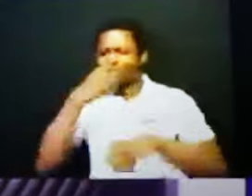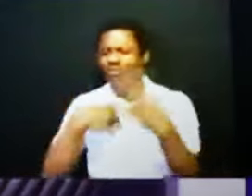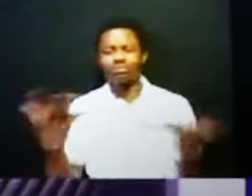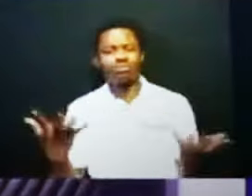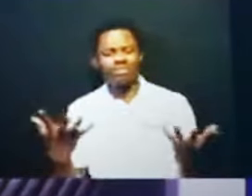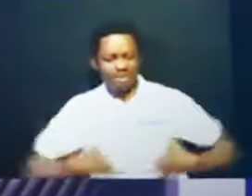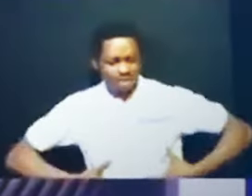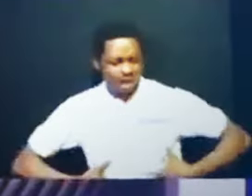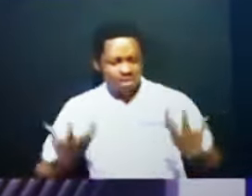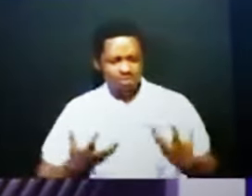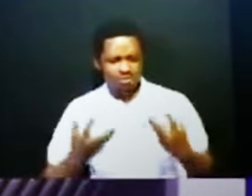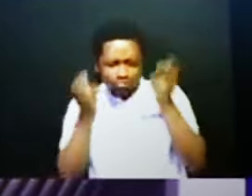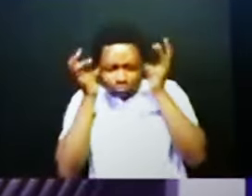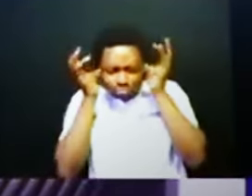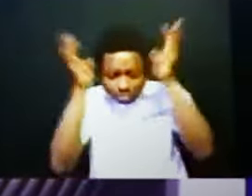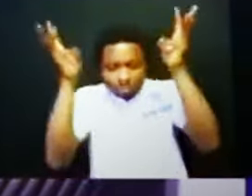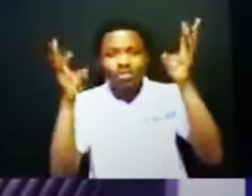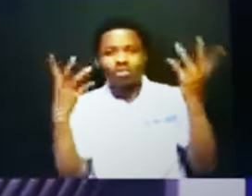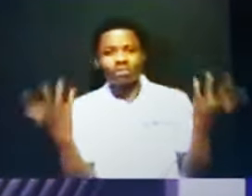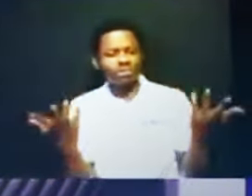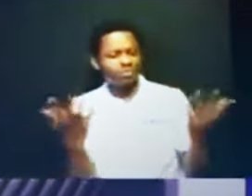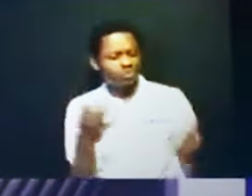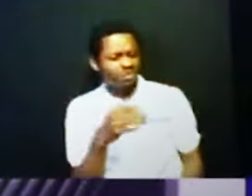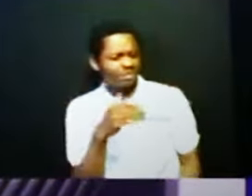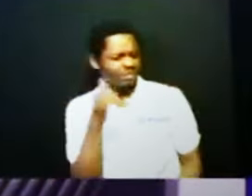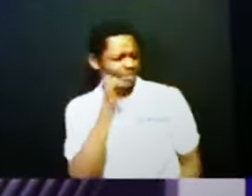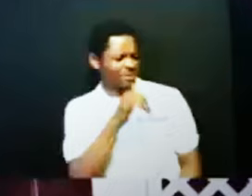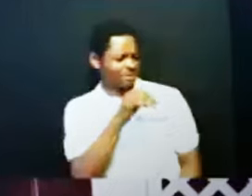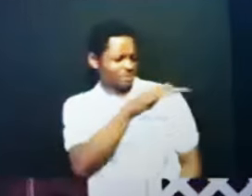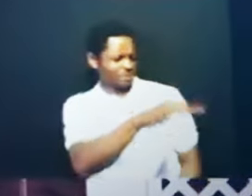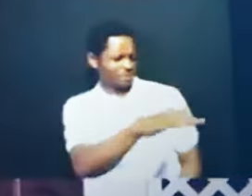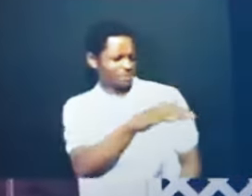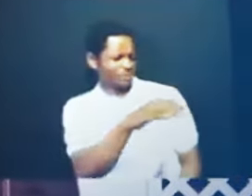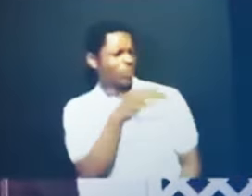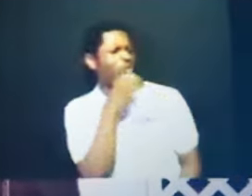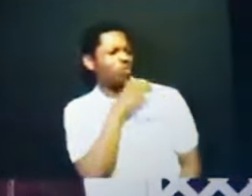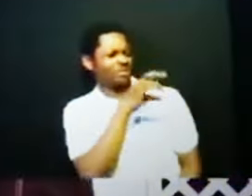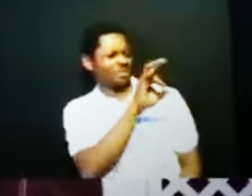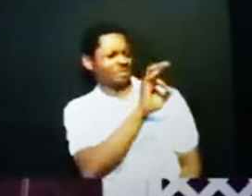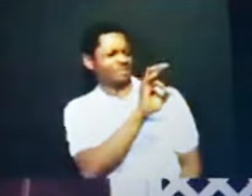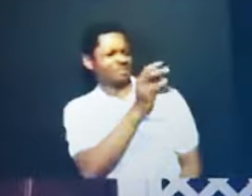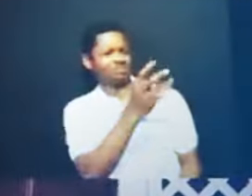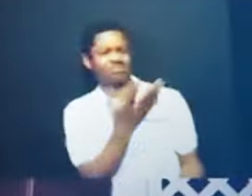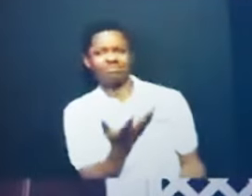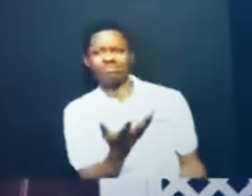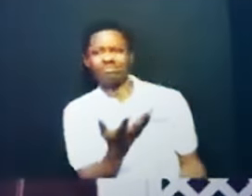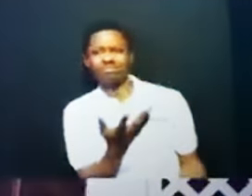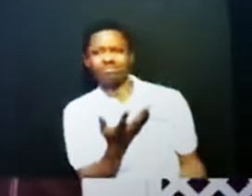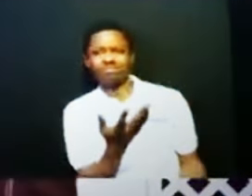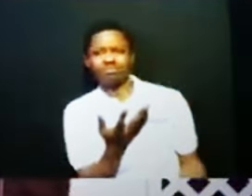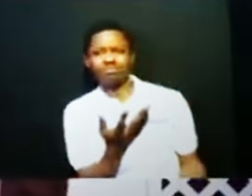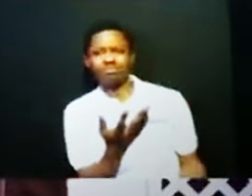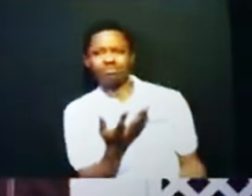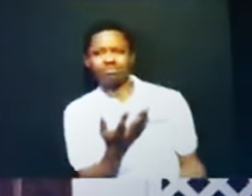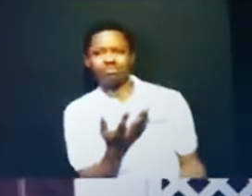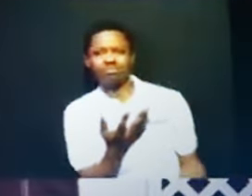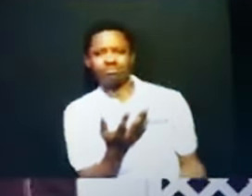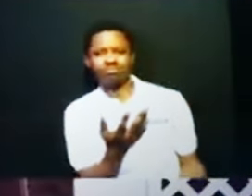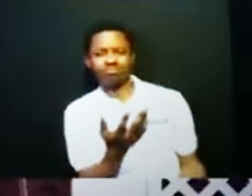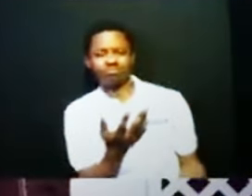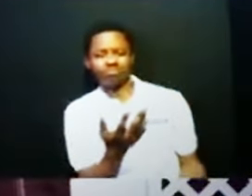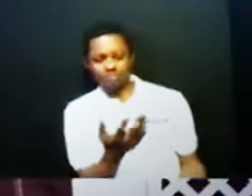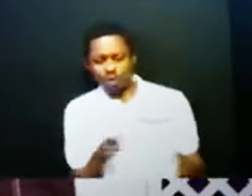Angry with herself. Small girl at 7. She opened her door and then